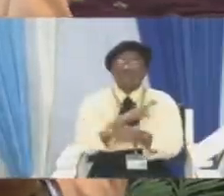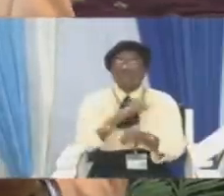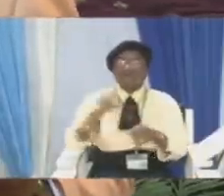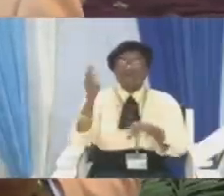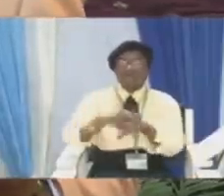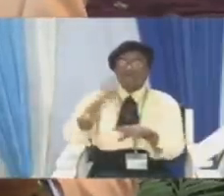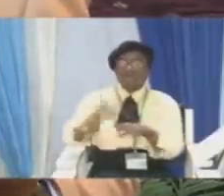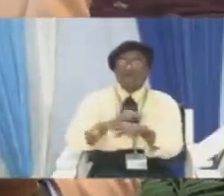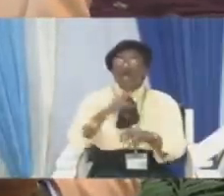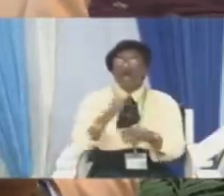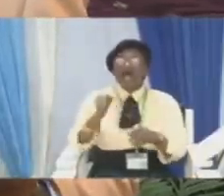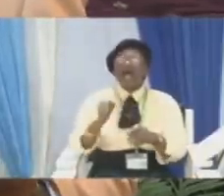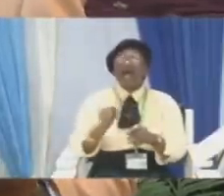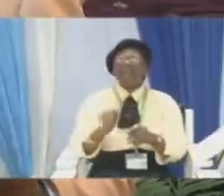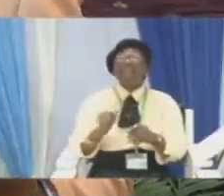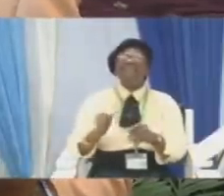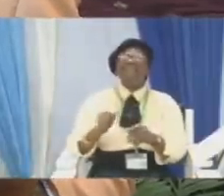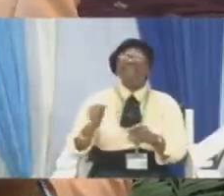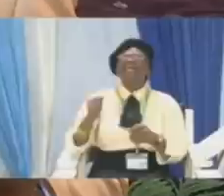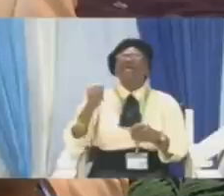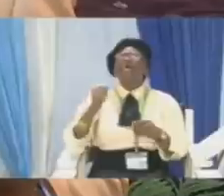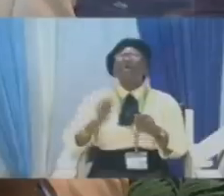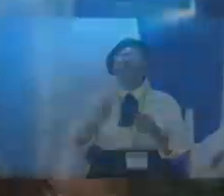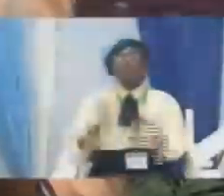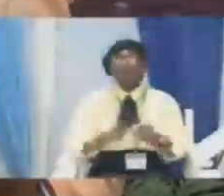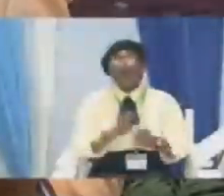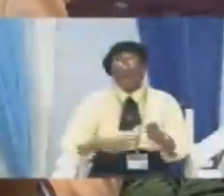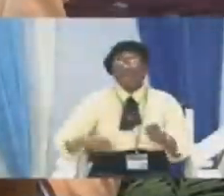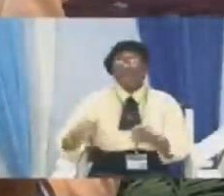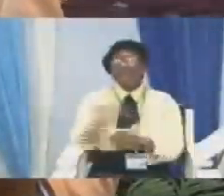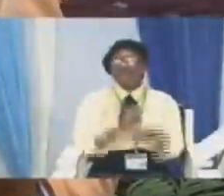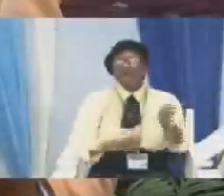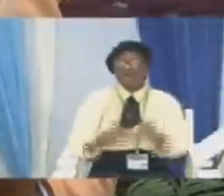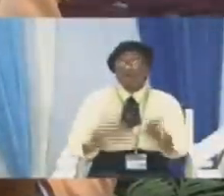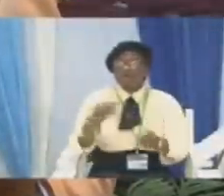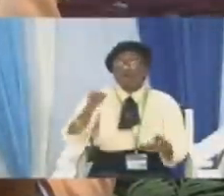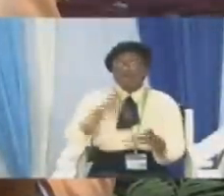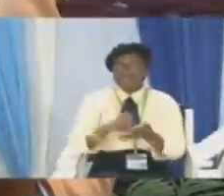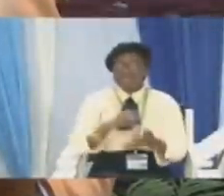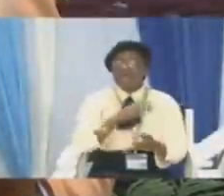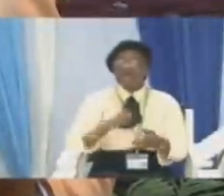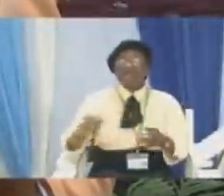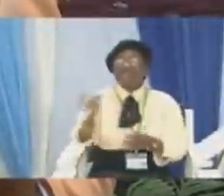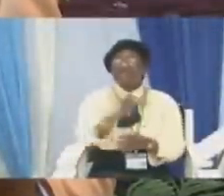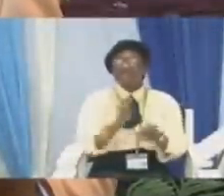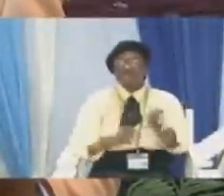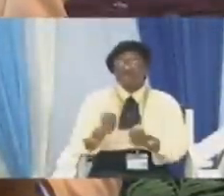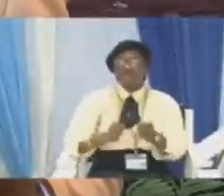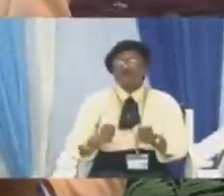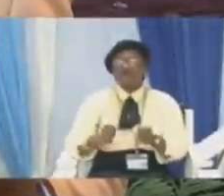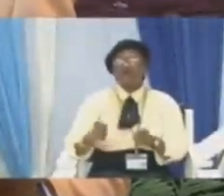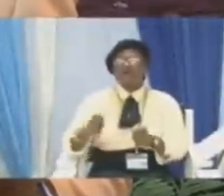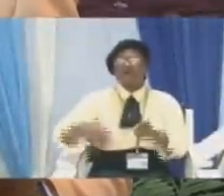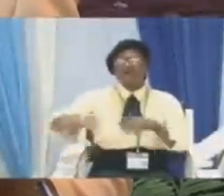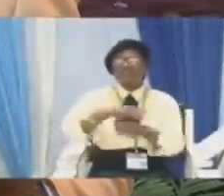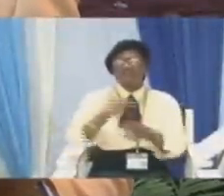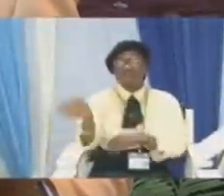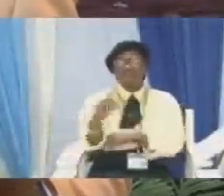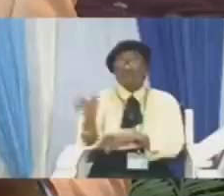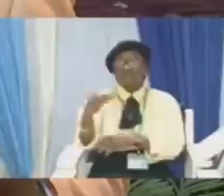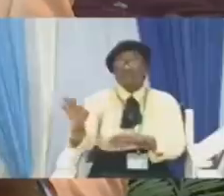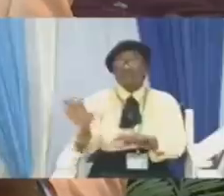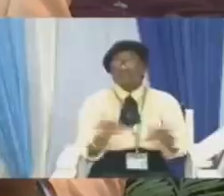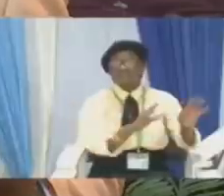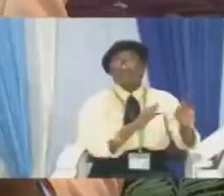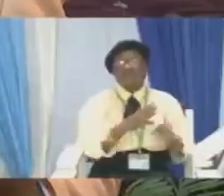and replenish the earth and subdue it and have dominion over the fish of the sea